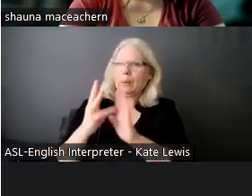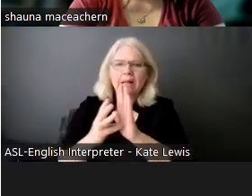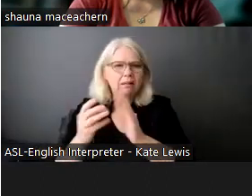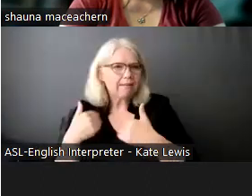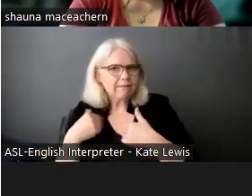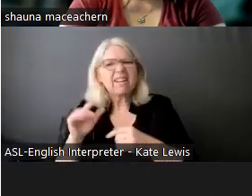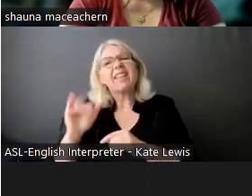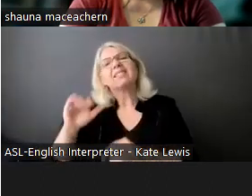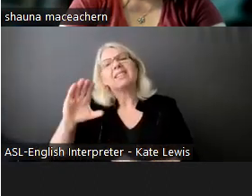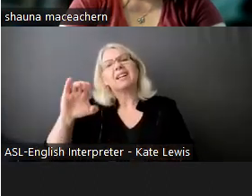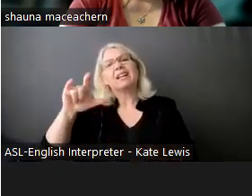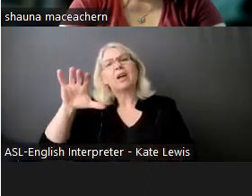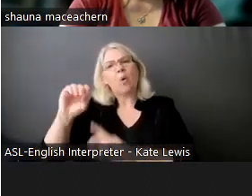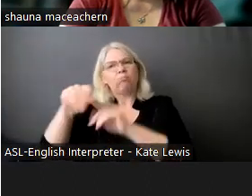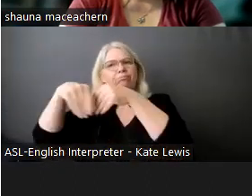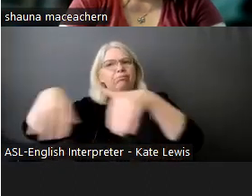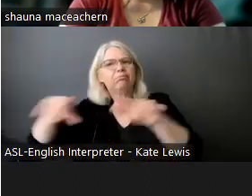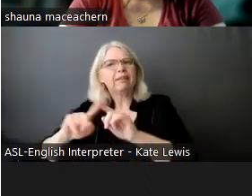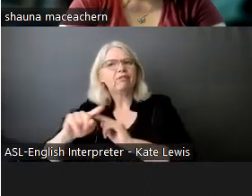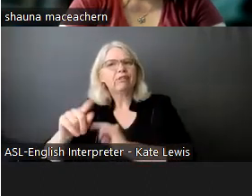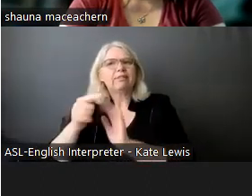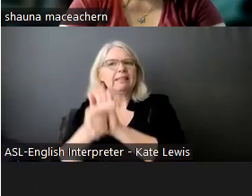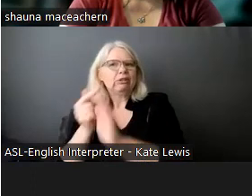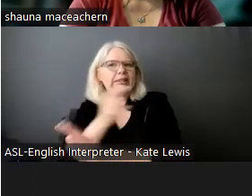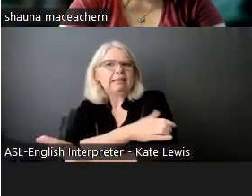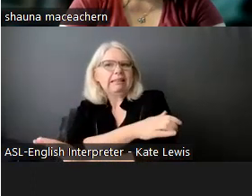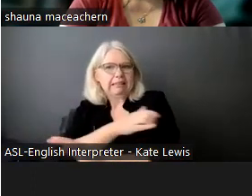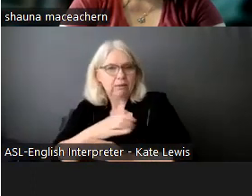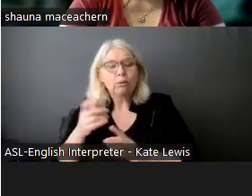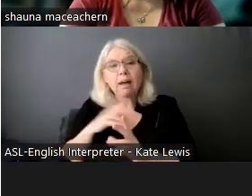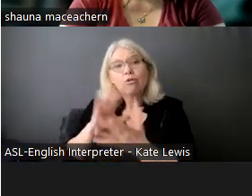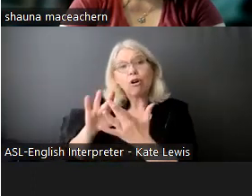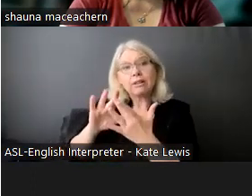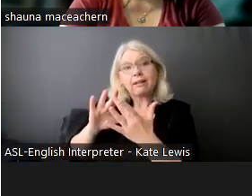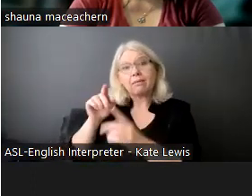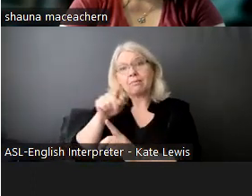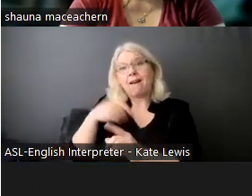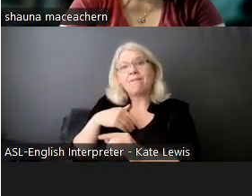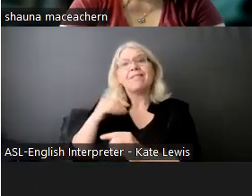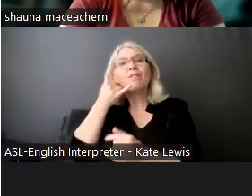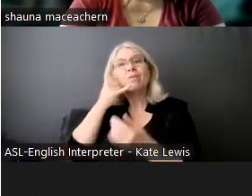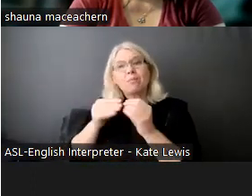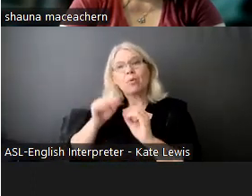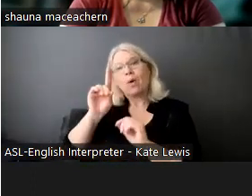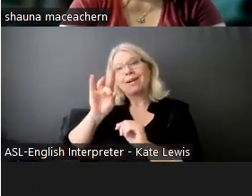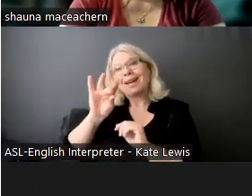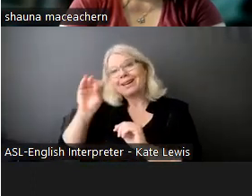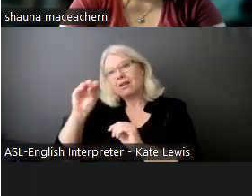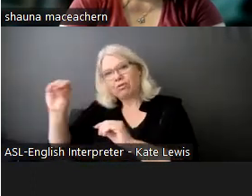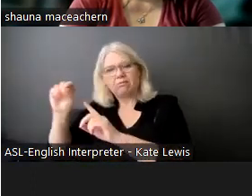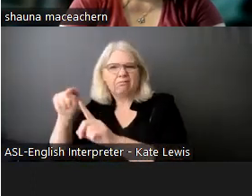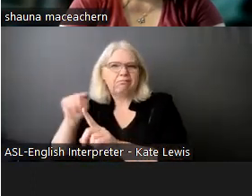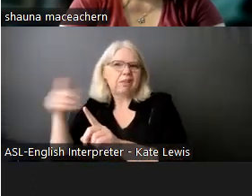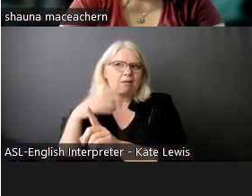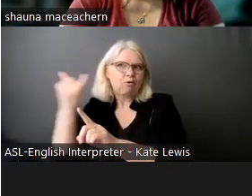can find your local clinic by reaching out through the 1-800 number, and the Advocacy Center North for Elders